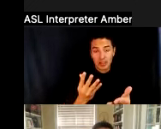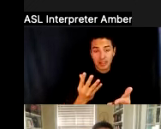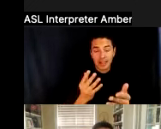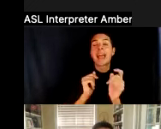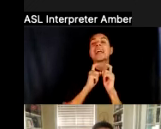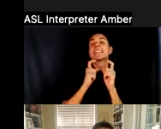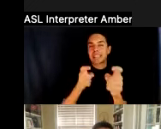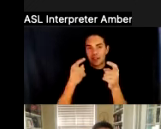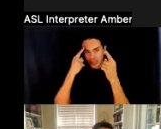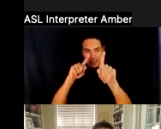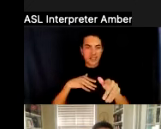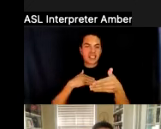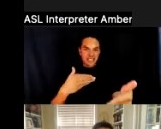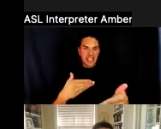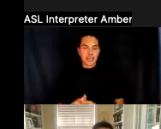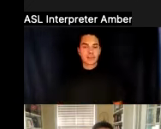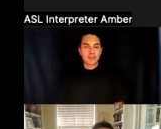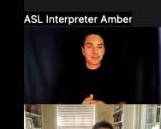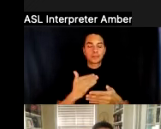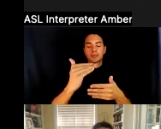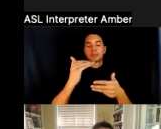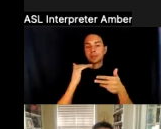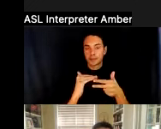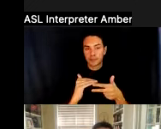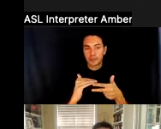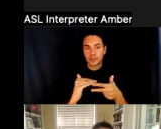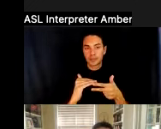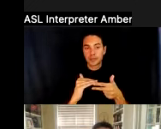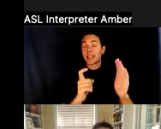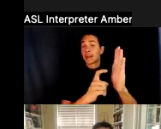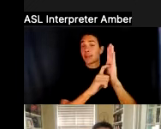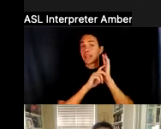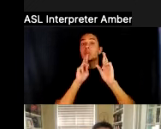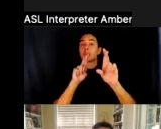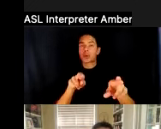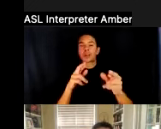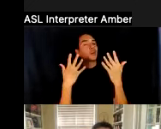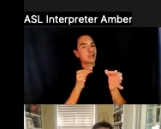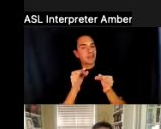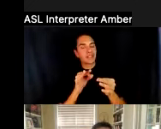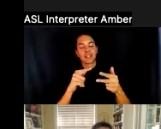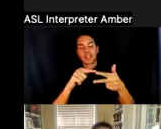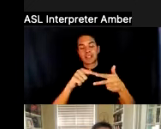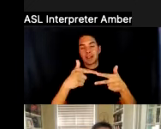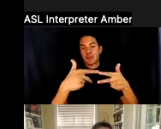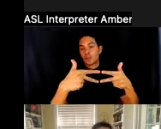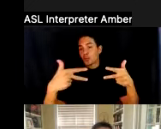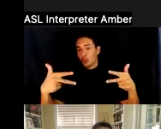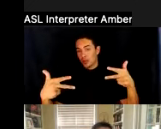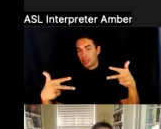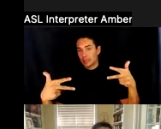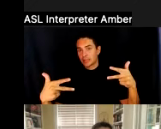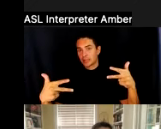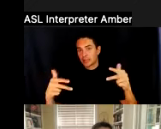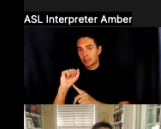gives consent. Mandated reporting, which I explained, there's 3 different situations for that,